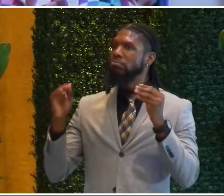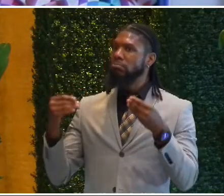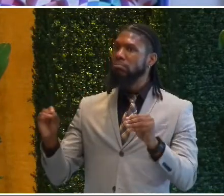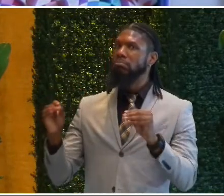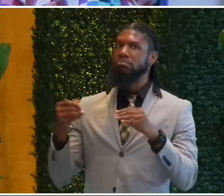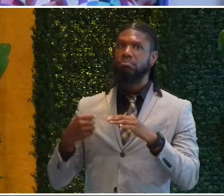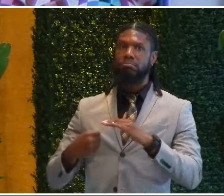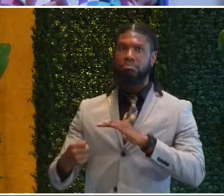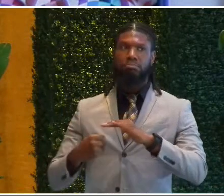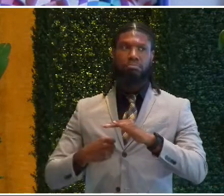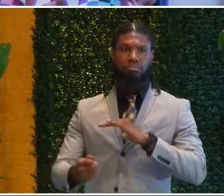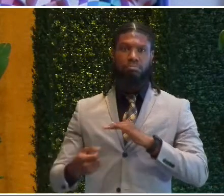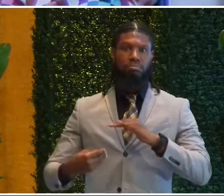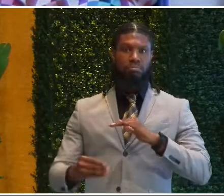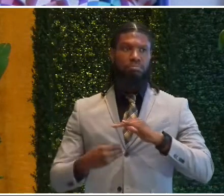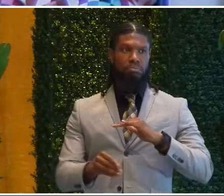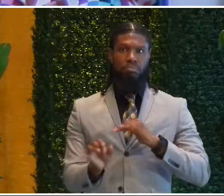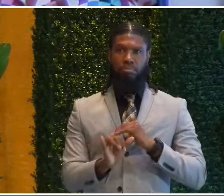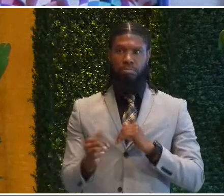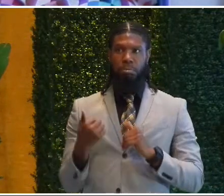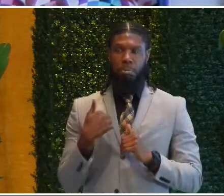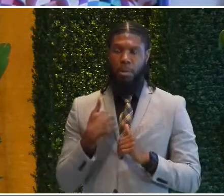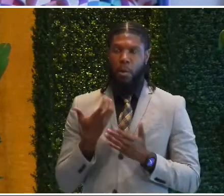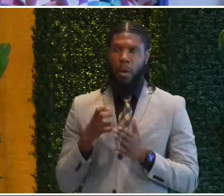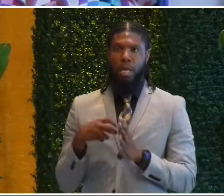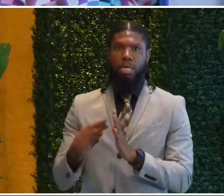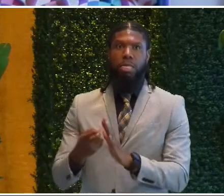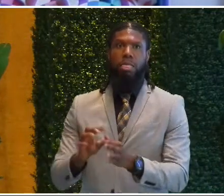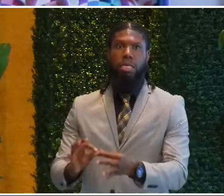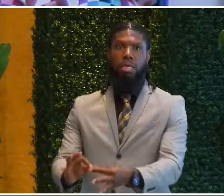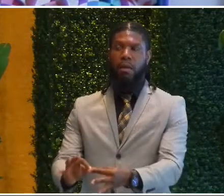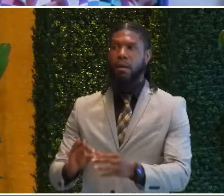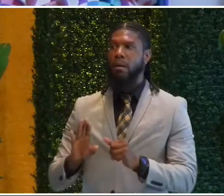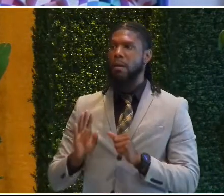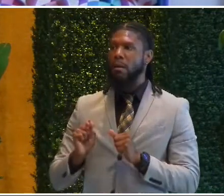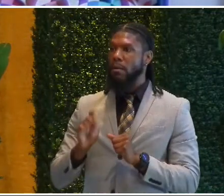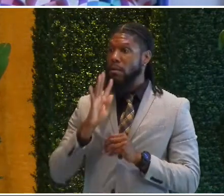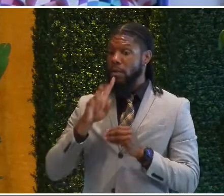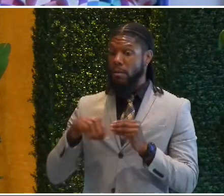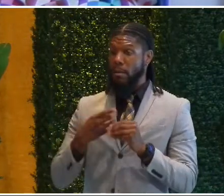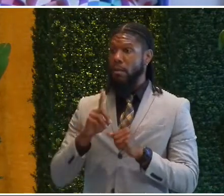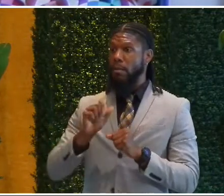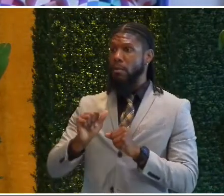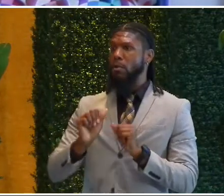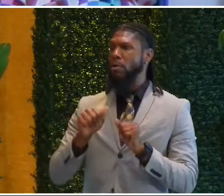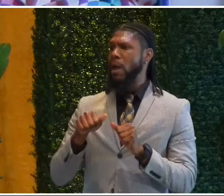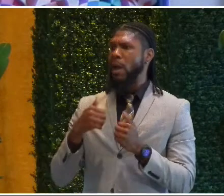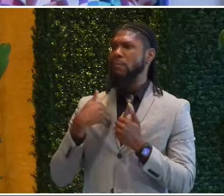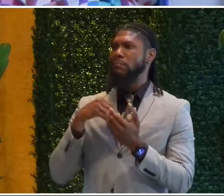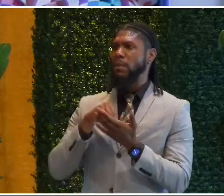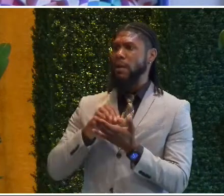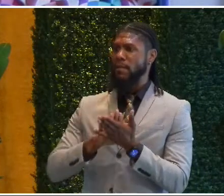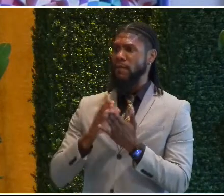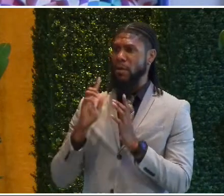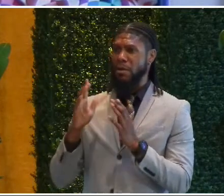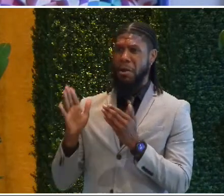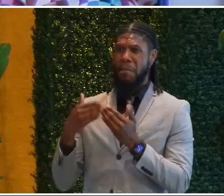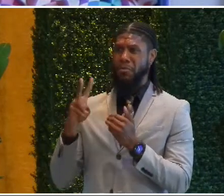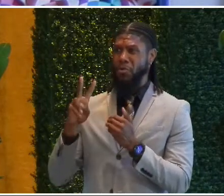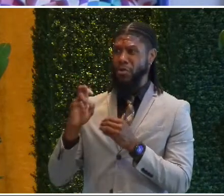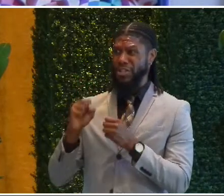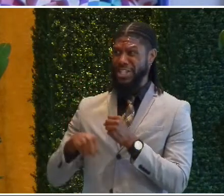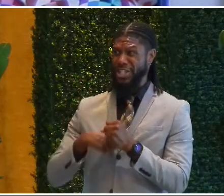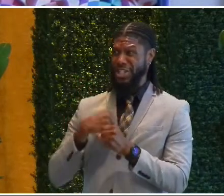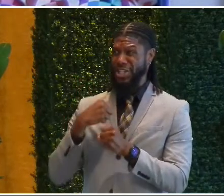But when we talk about community, you have to recognize that disabled people have not been in community for almost 200 years. When disabled people, when they